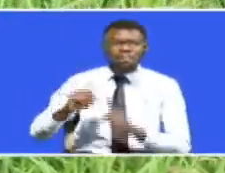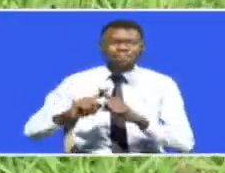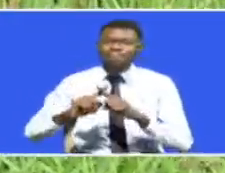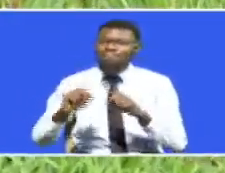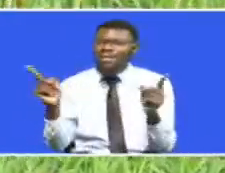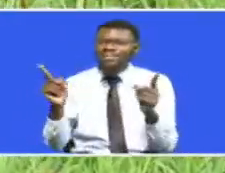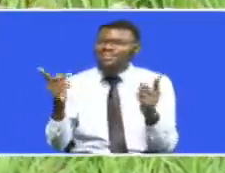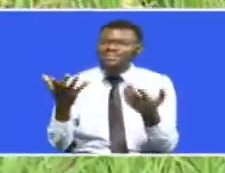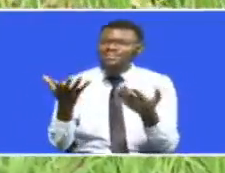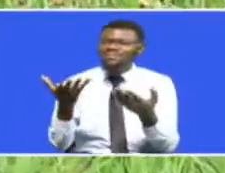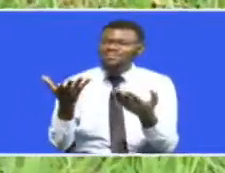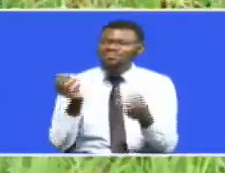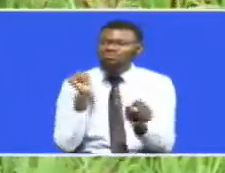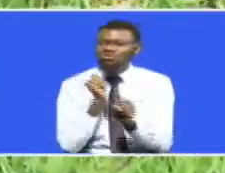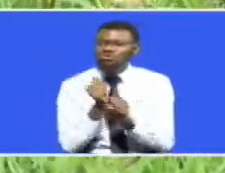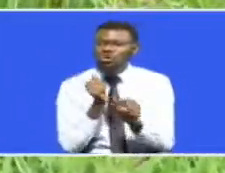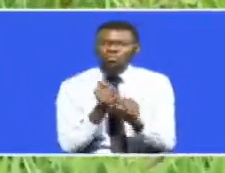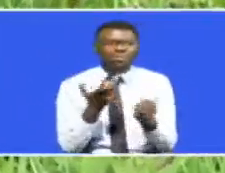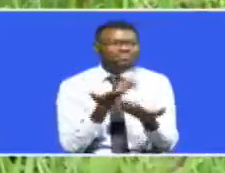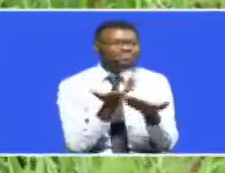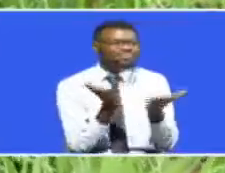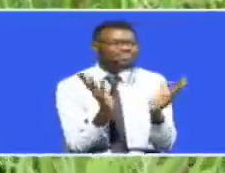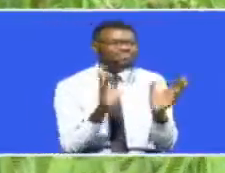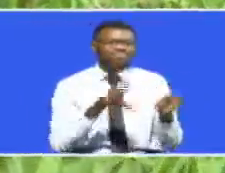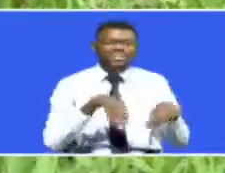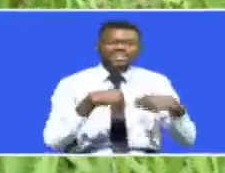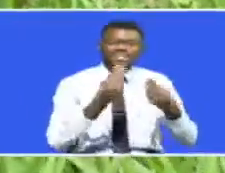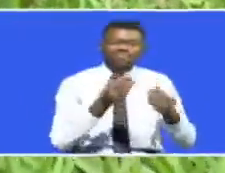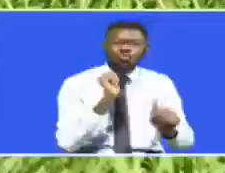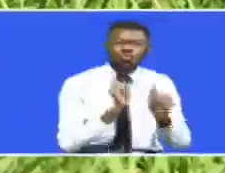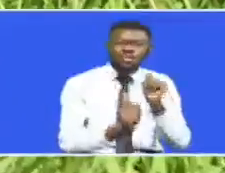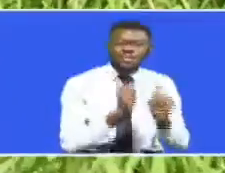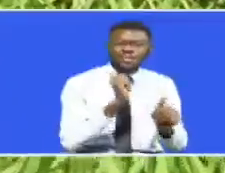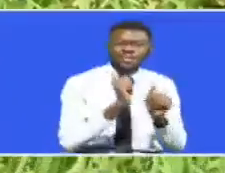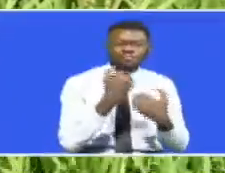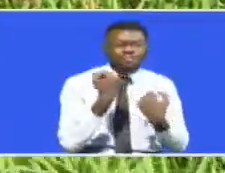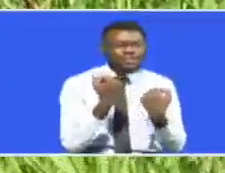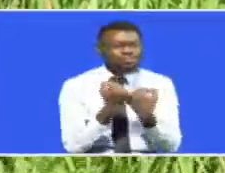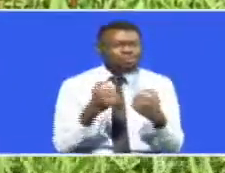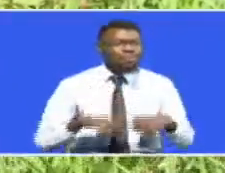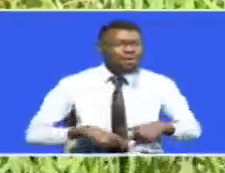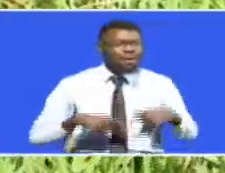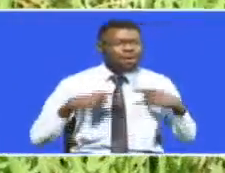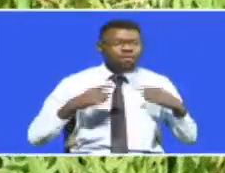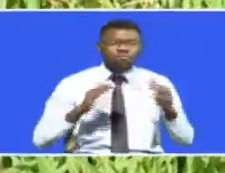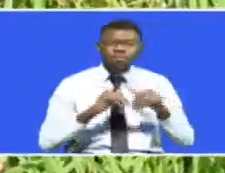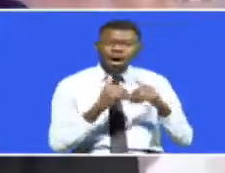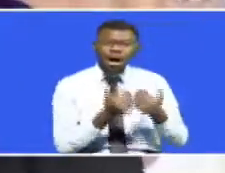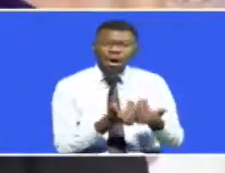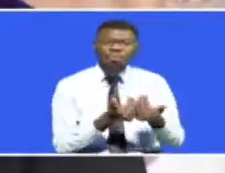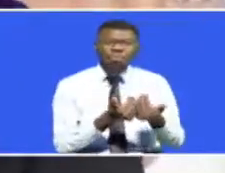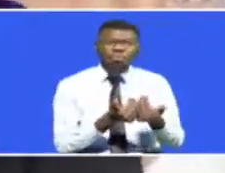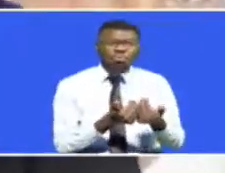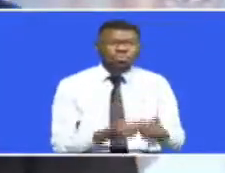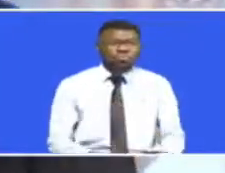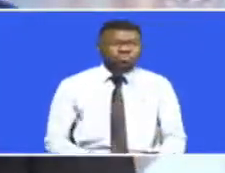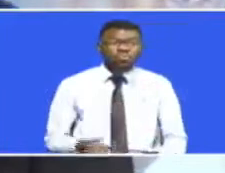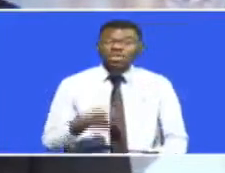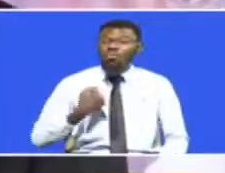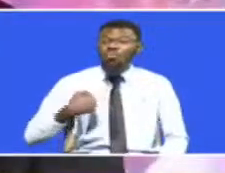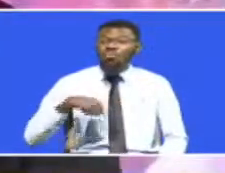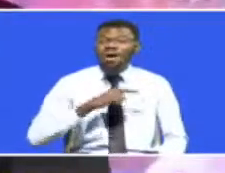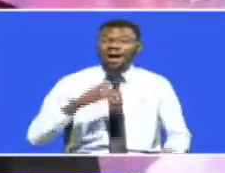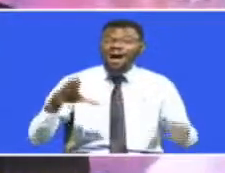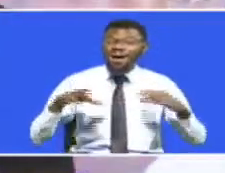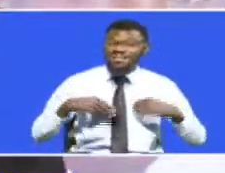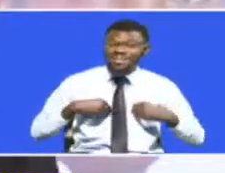or economic activity the alcohol brewers turn to support their daily living continue to linger. We shall not